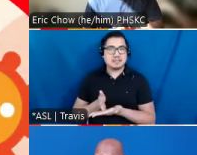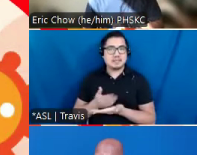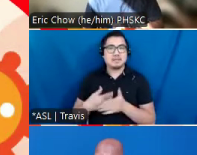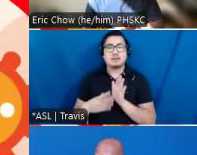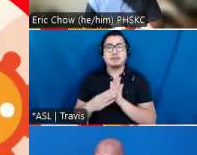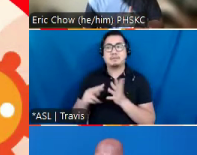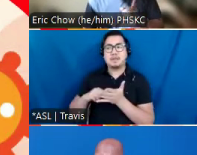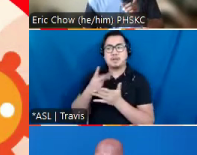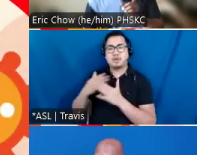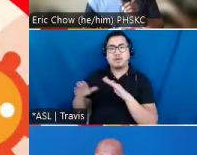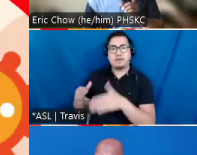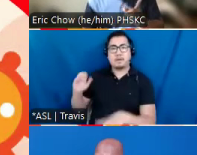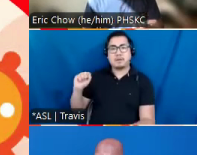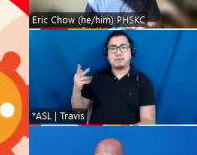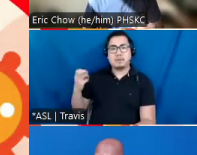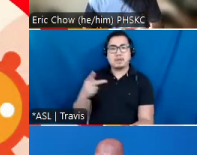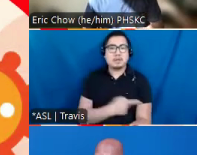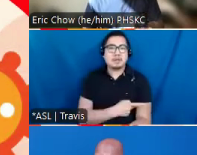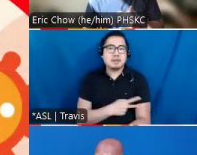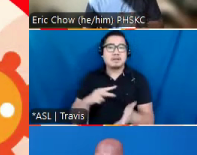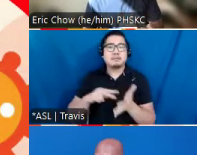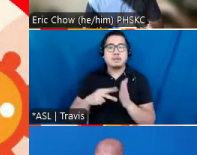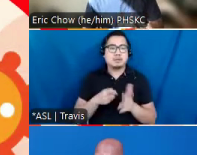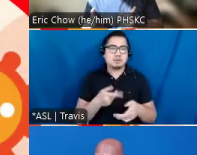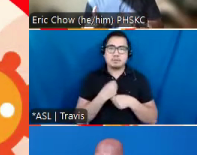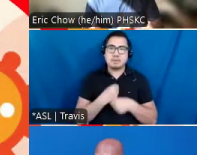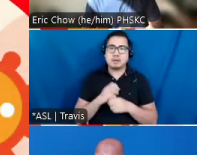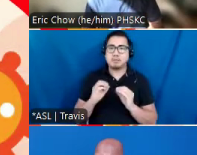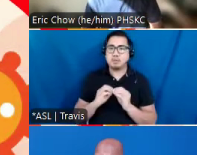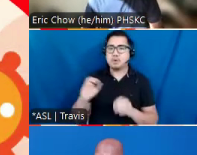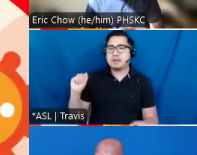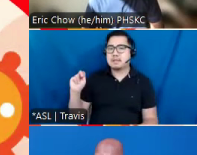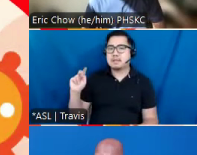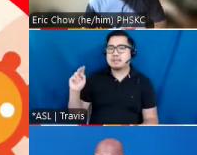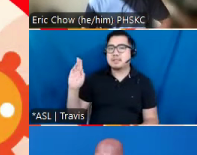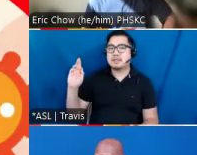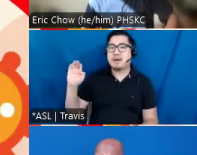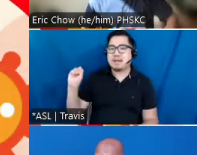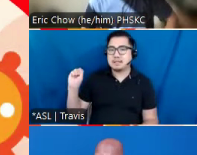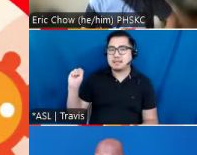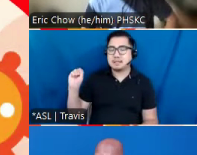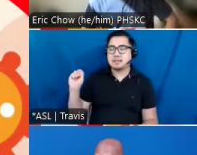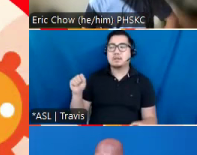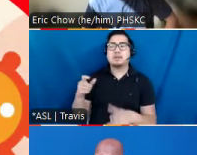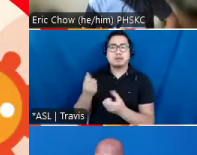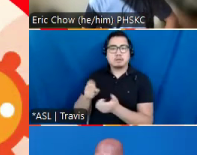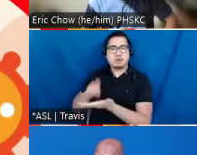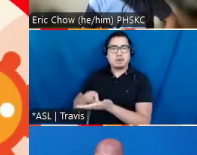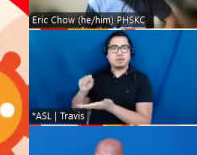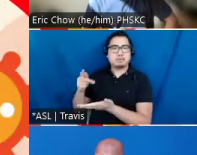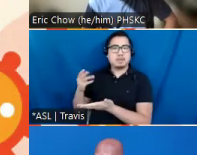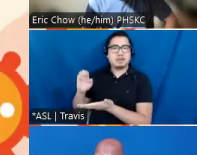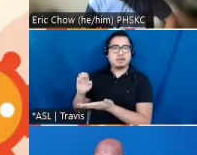spike protein. So it produces more antibodies and more cells that recognize the spike protein on the COVID-19